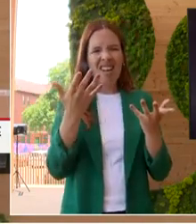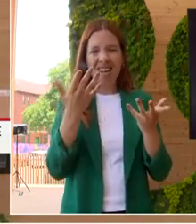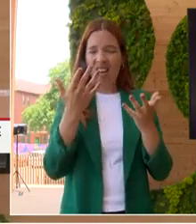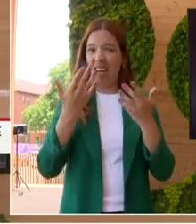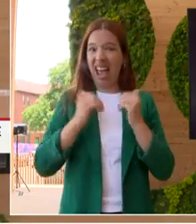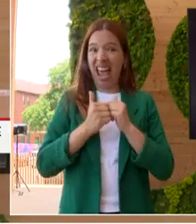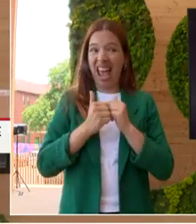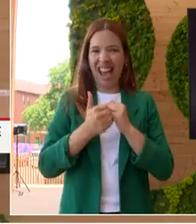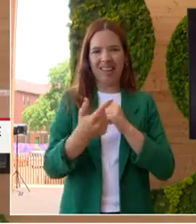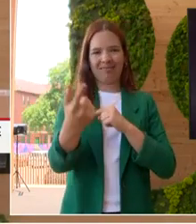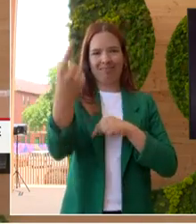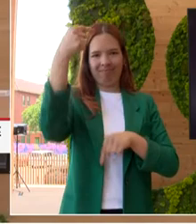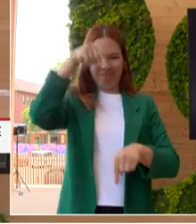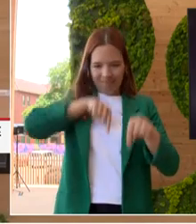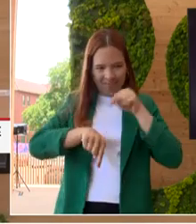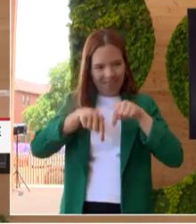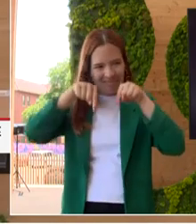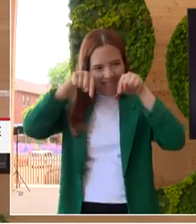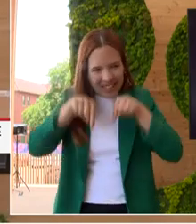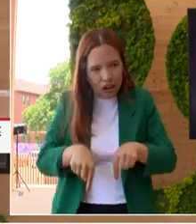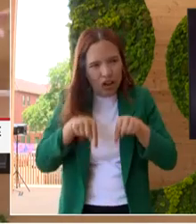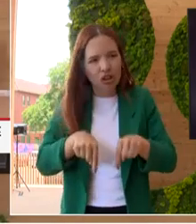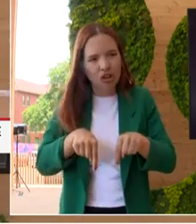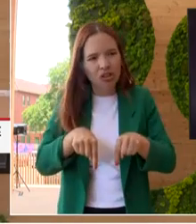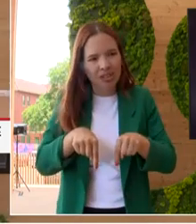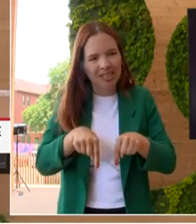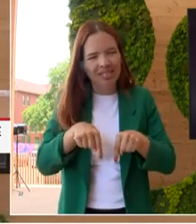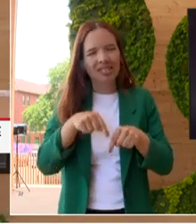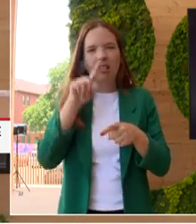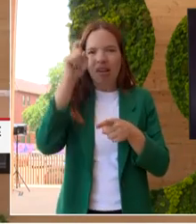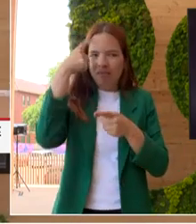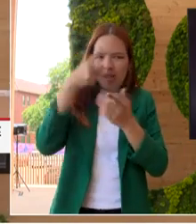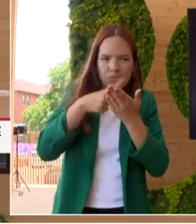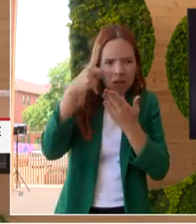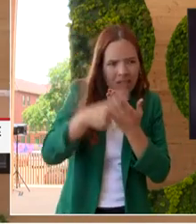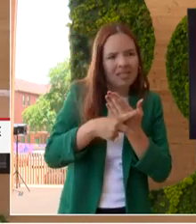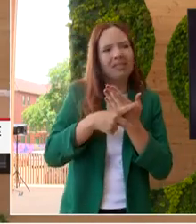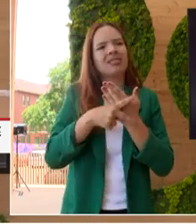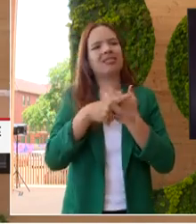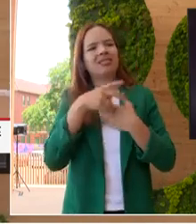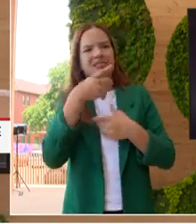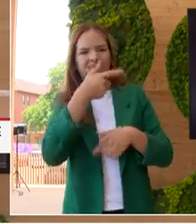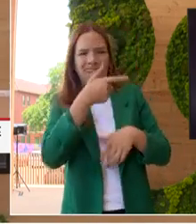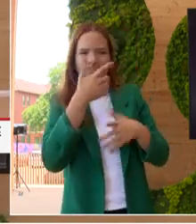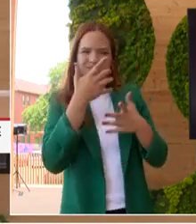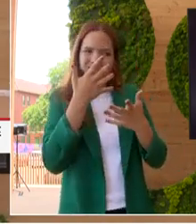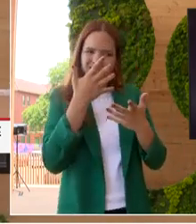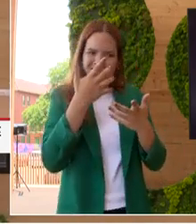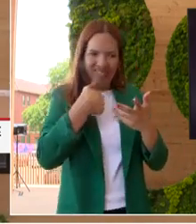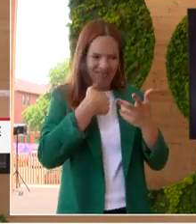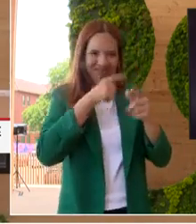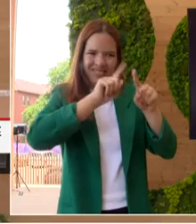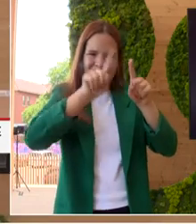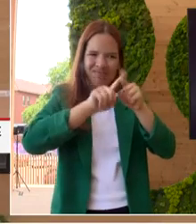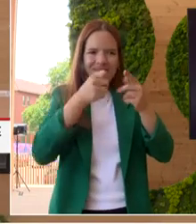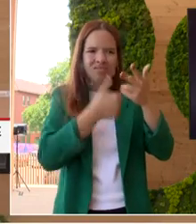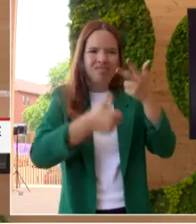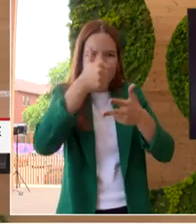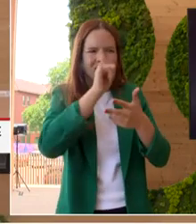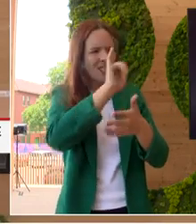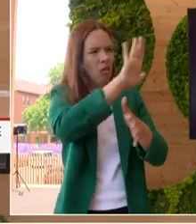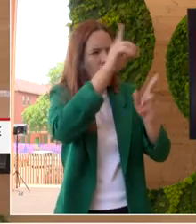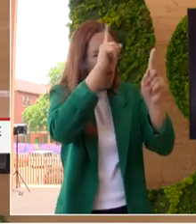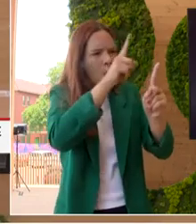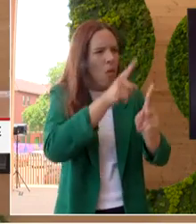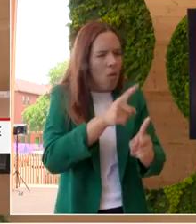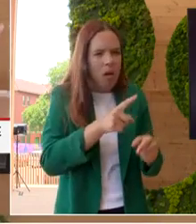of the St. Elizabeth's East redevelopment project. Working with the community, we've identified 3 primary goals to be pursued in the work at Sycamore and